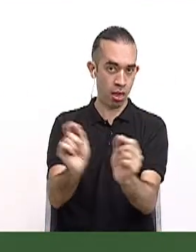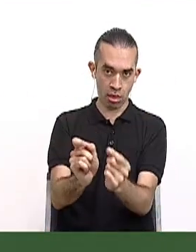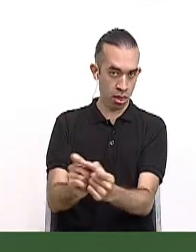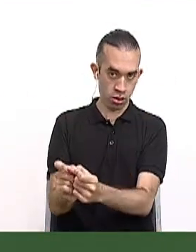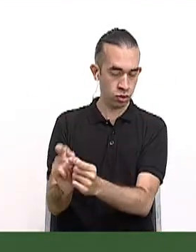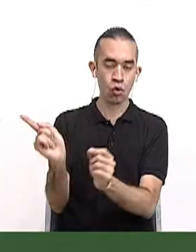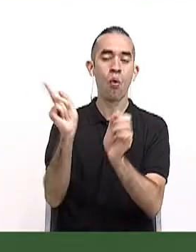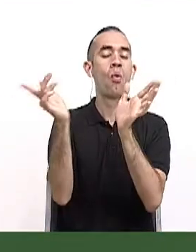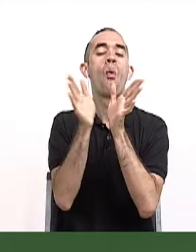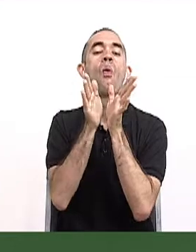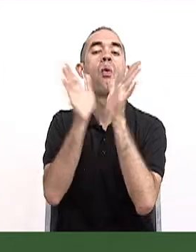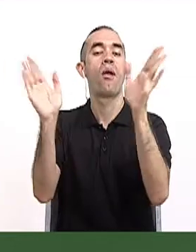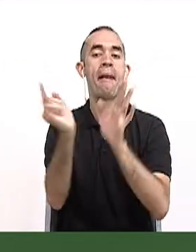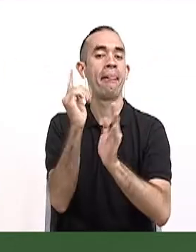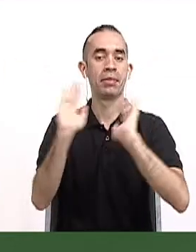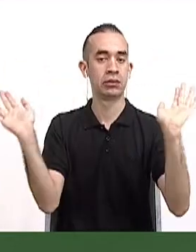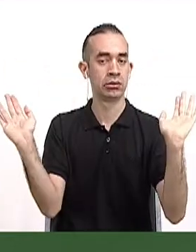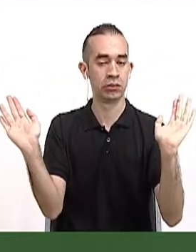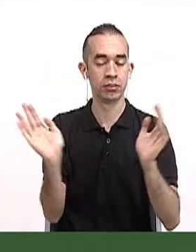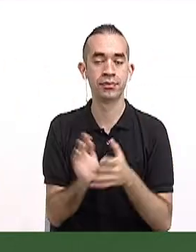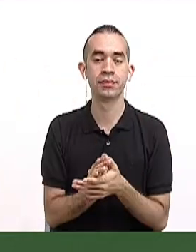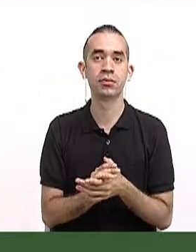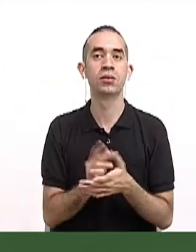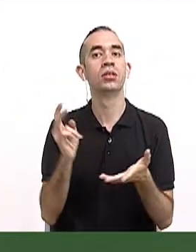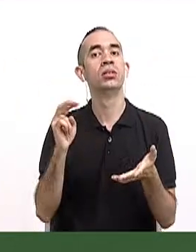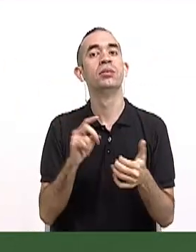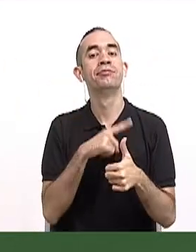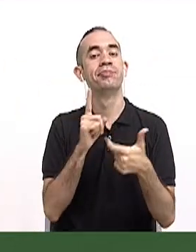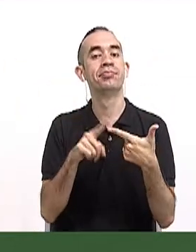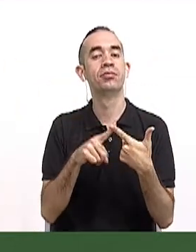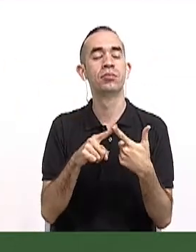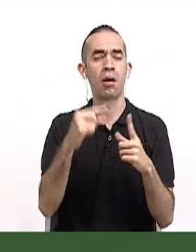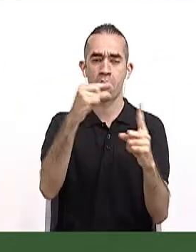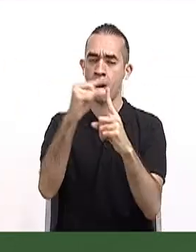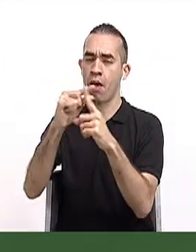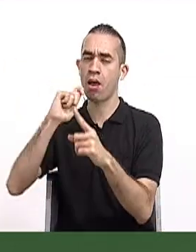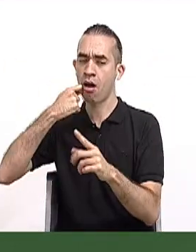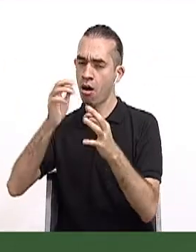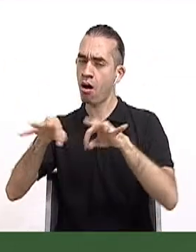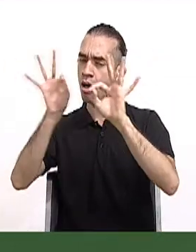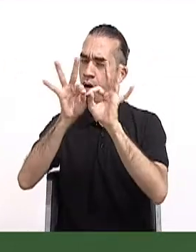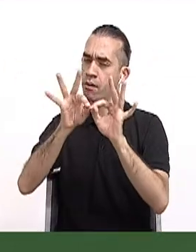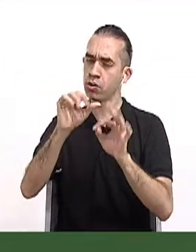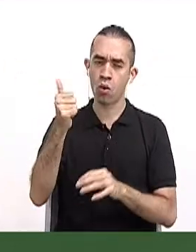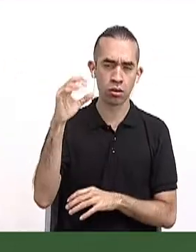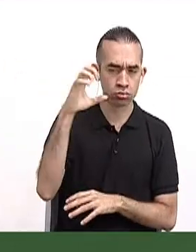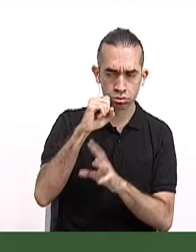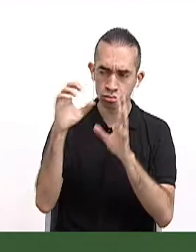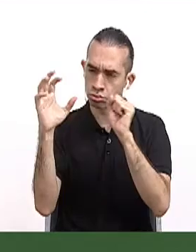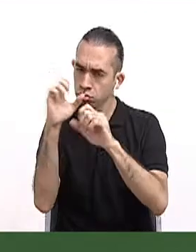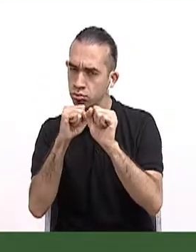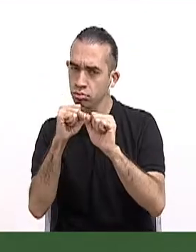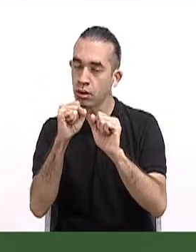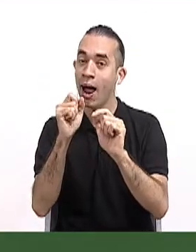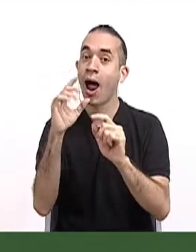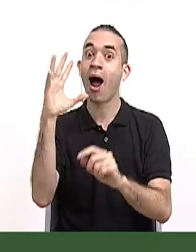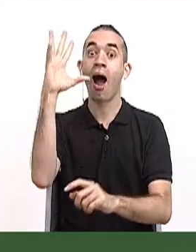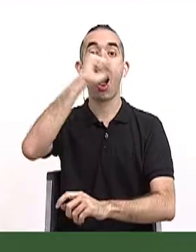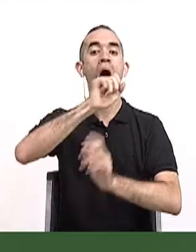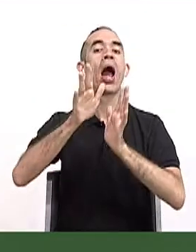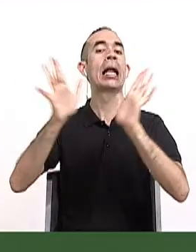general information. So try to pick up keywords and other clues to make a guess of the meaning.